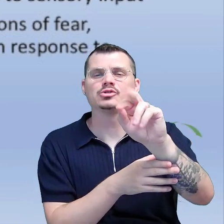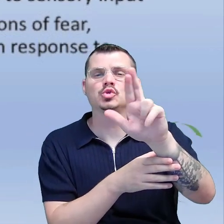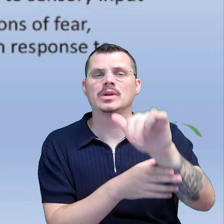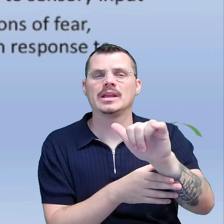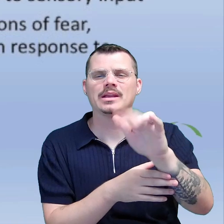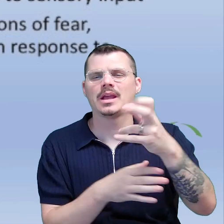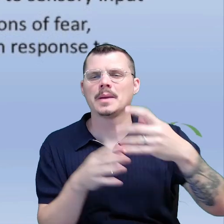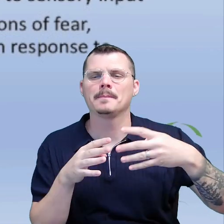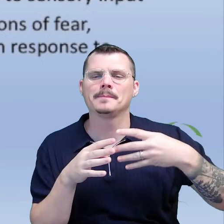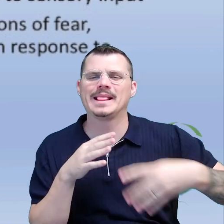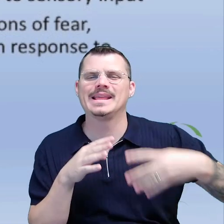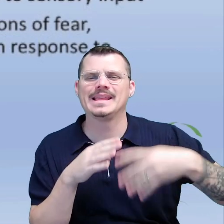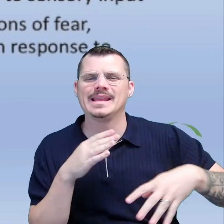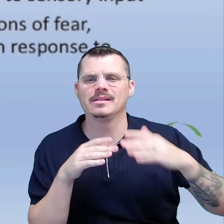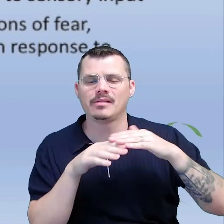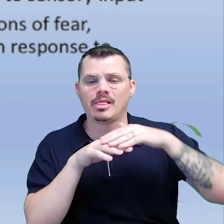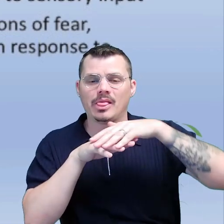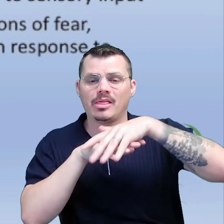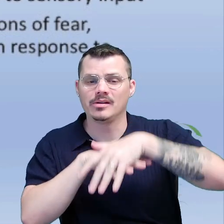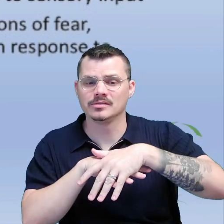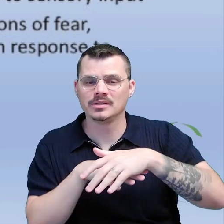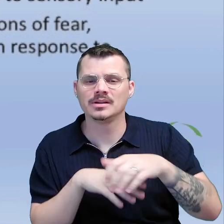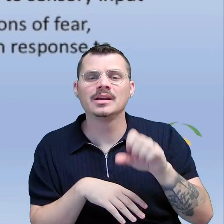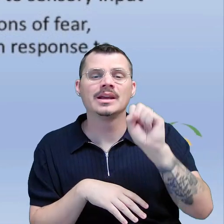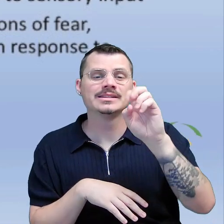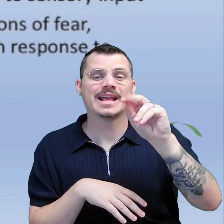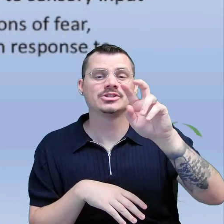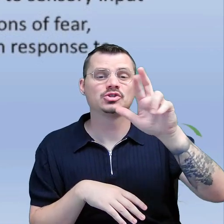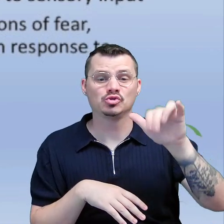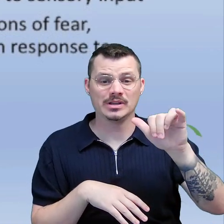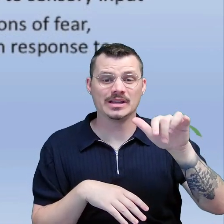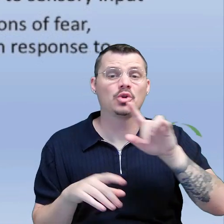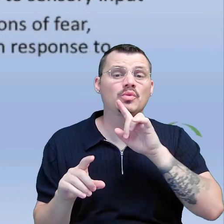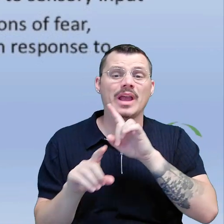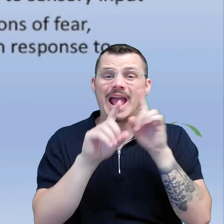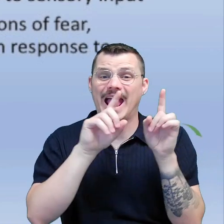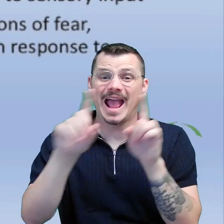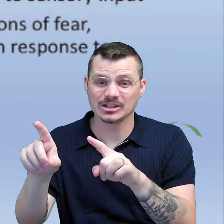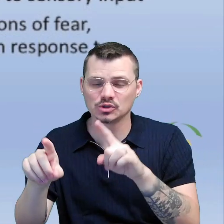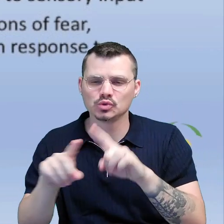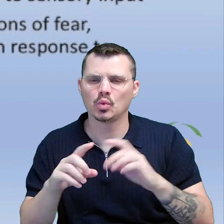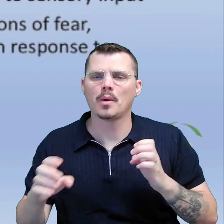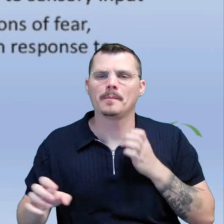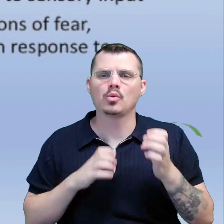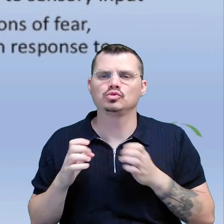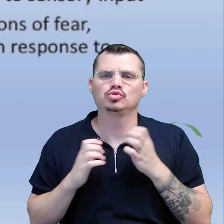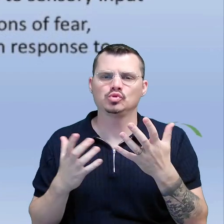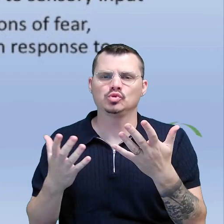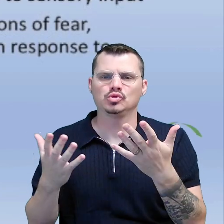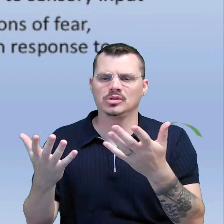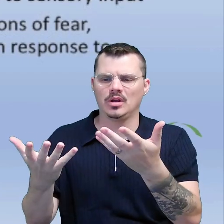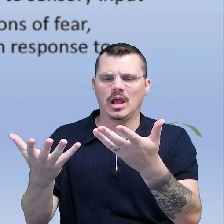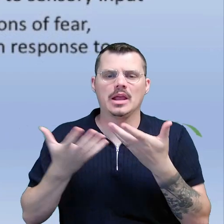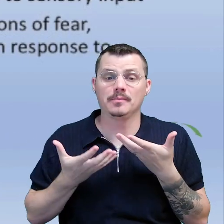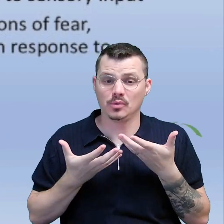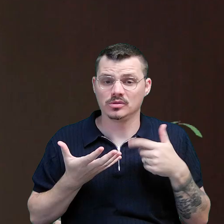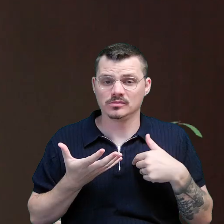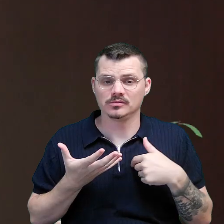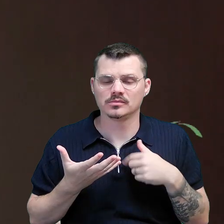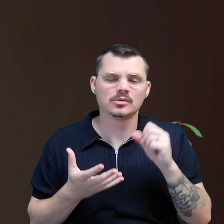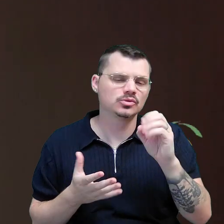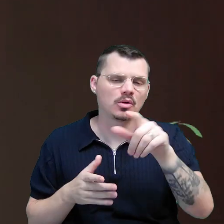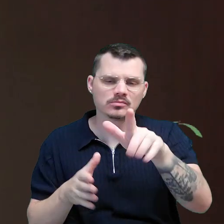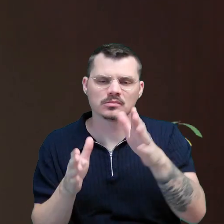bleed, is one way to put it. Sensory reactions to emotional input. So